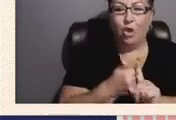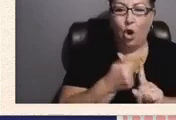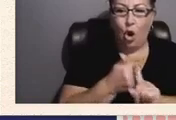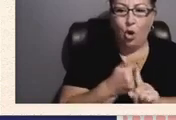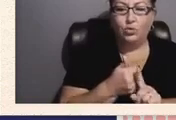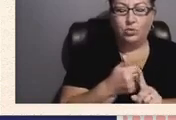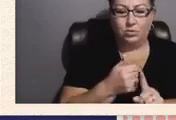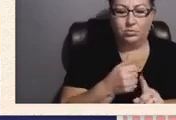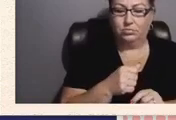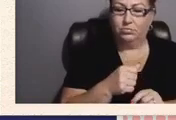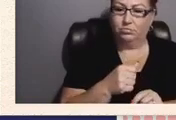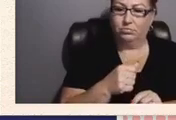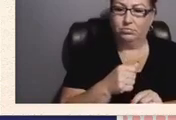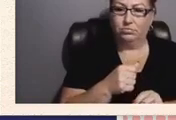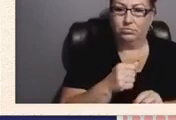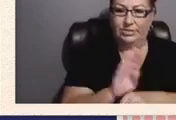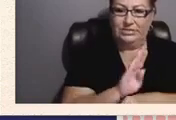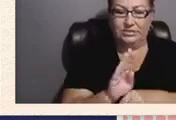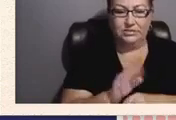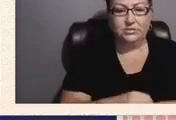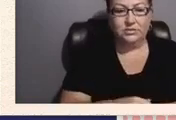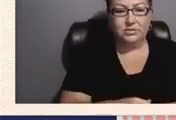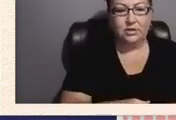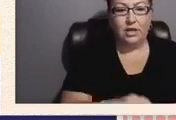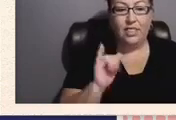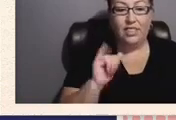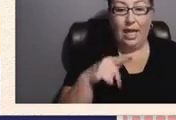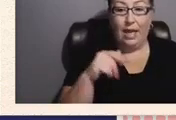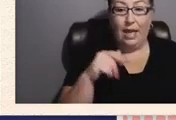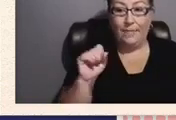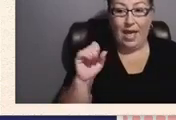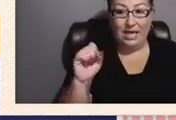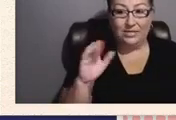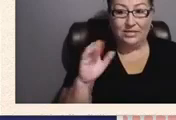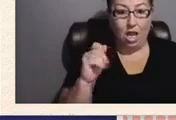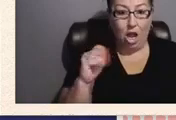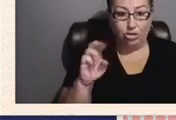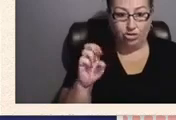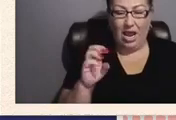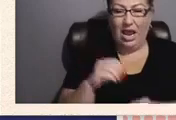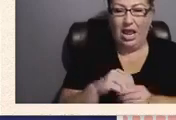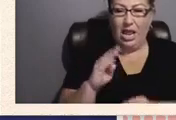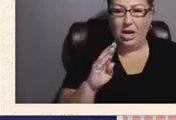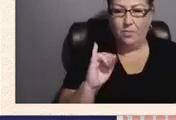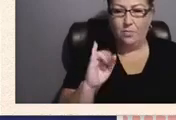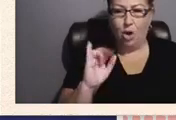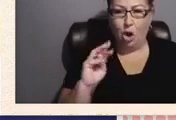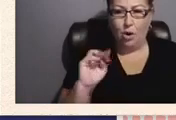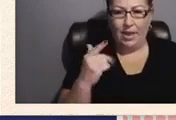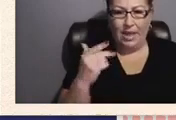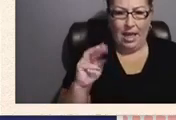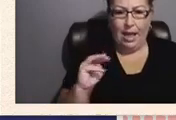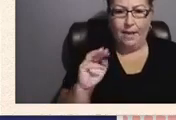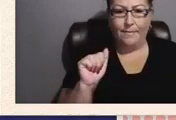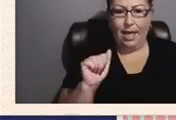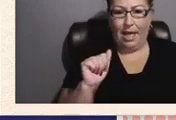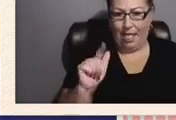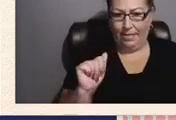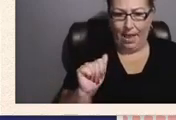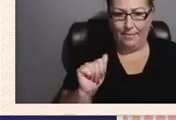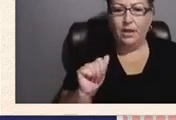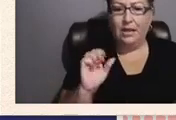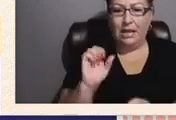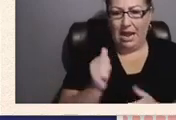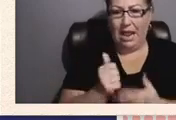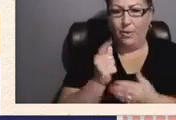And the PASS cadre is in Birmingham, Alabama, and they have coordinators that will help you set up these plans. You can't just go out and do it on your